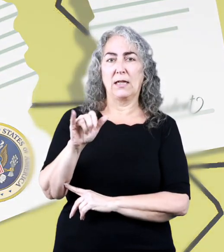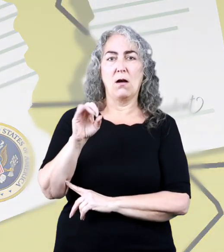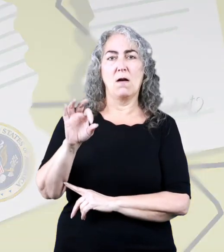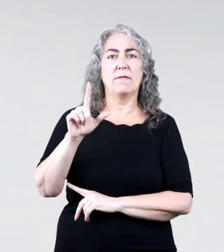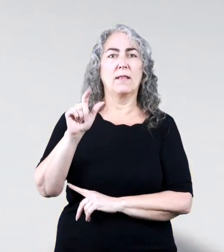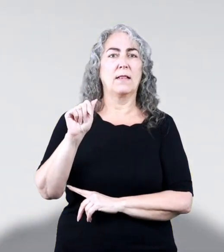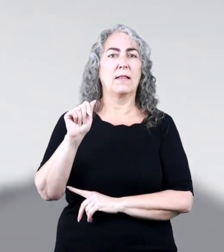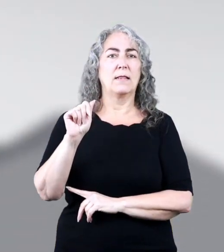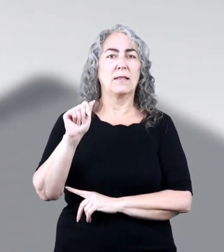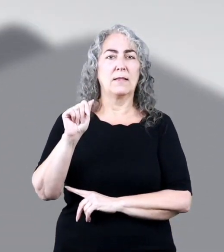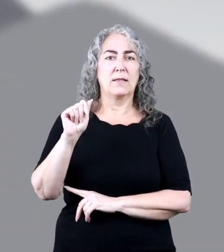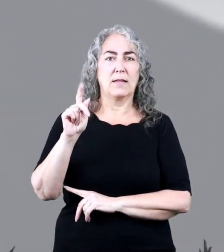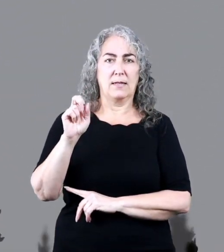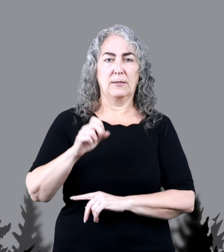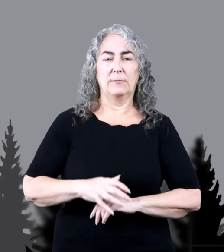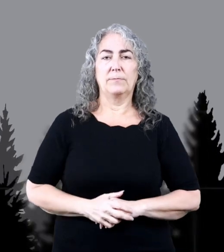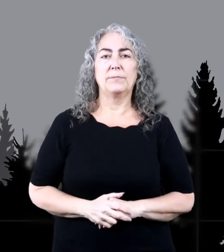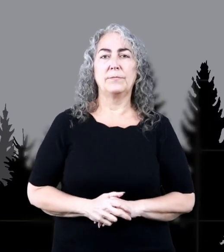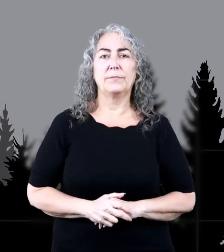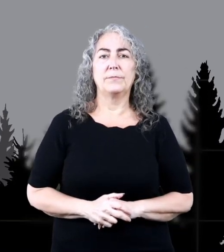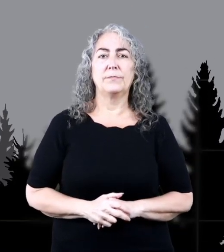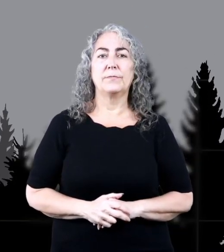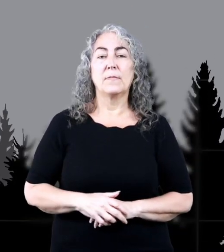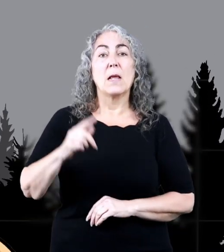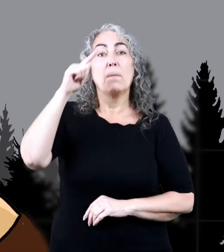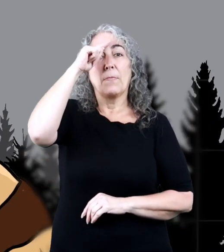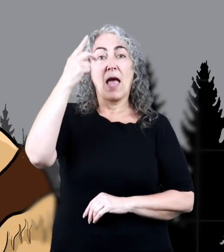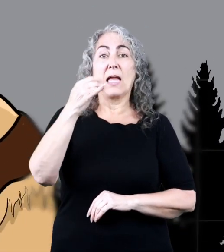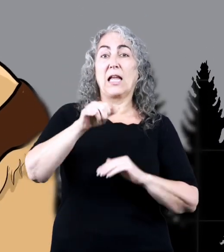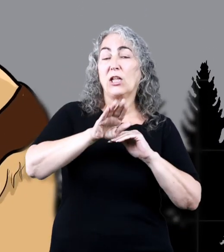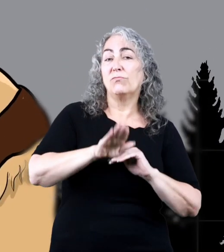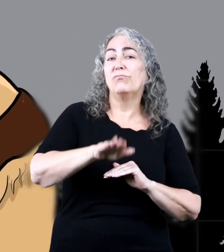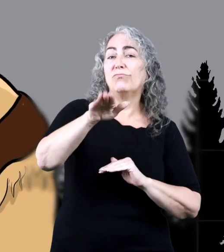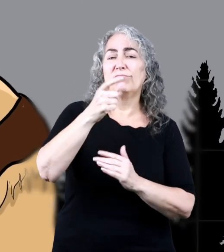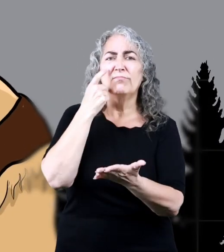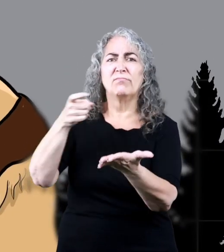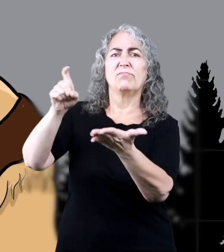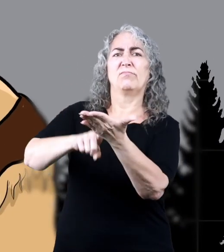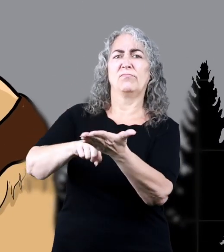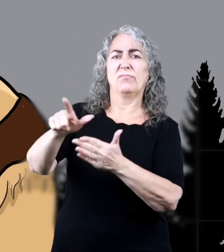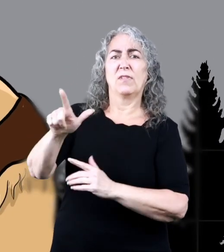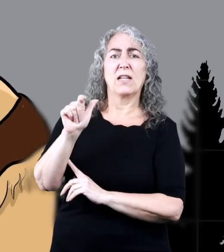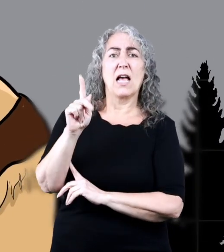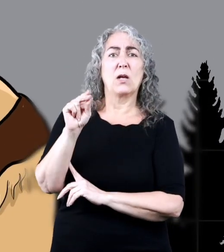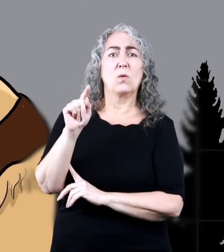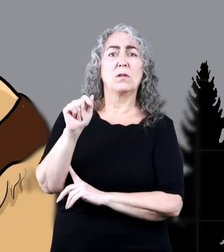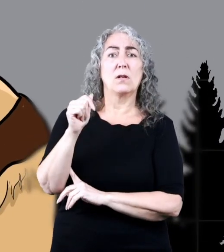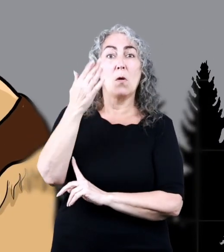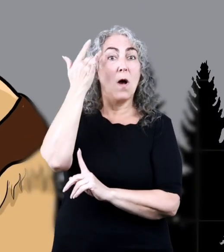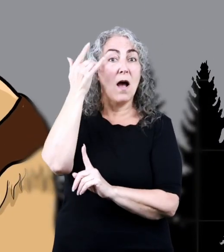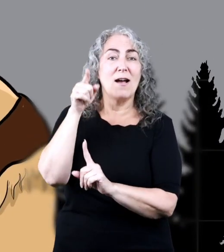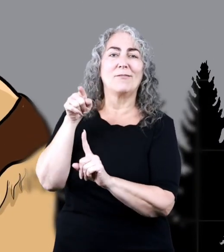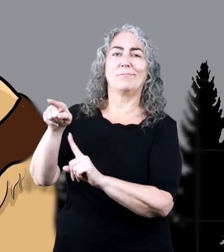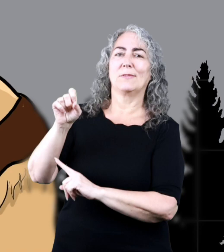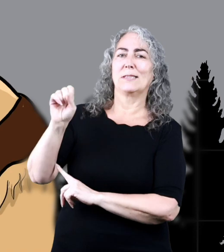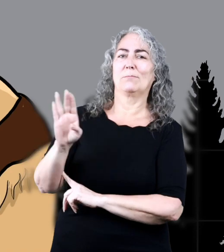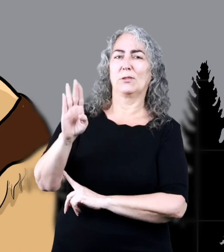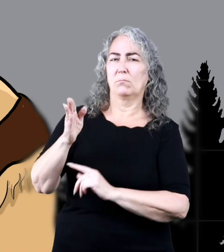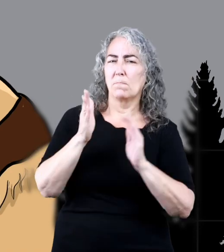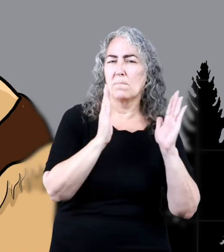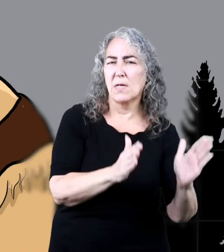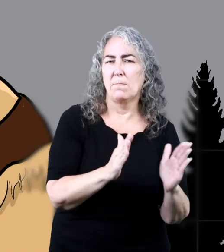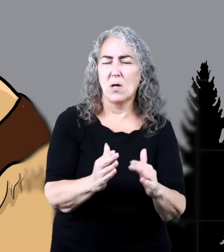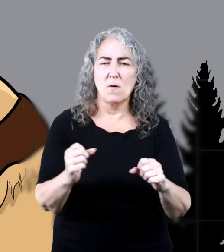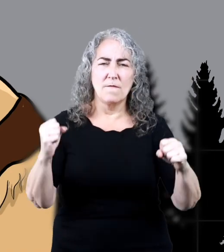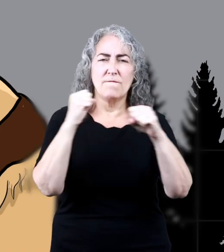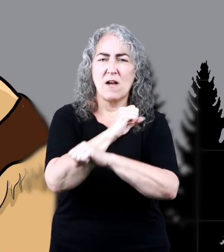Laramie. This treaty recognized the Black Hills as Lakota land. Because of this, Sitting Bull was prepared to